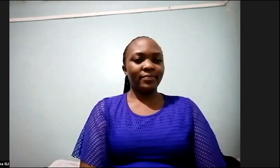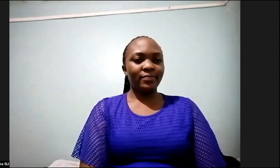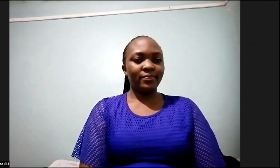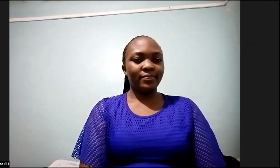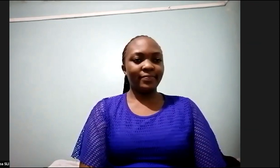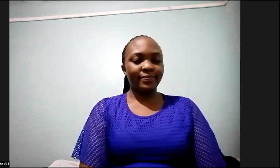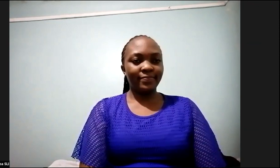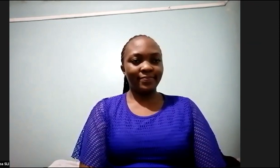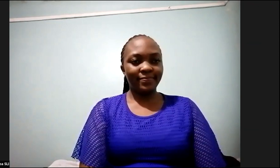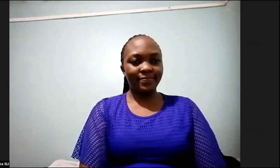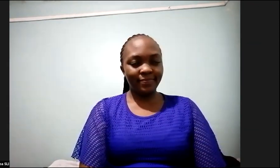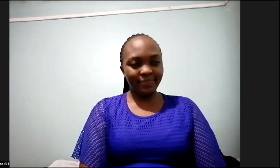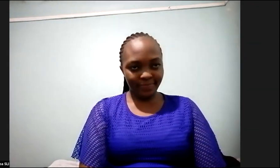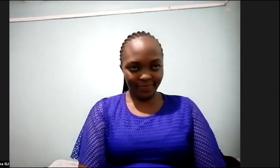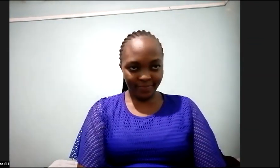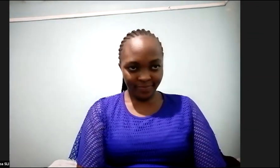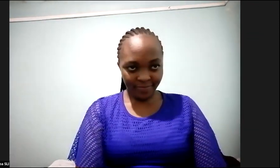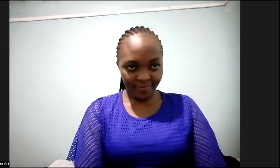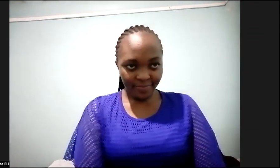What again?